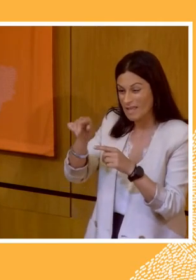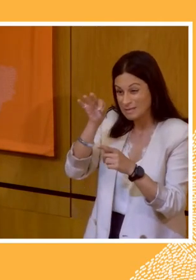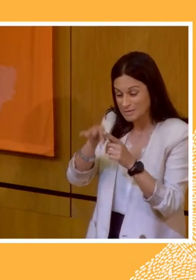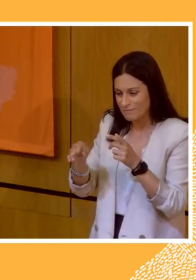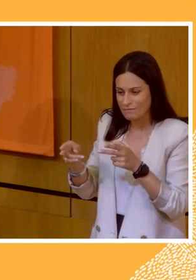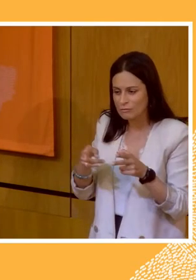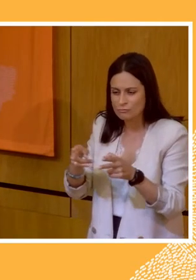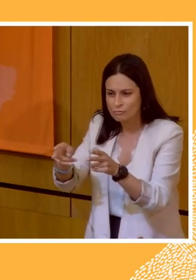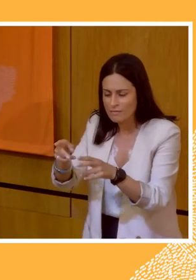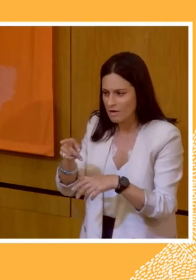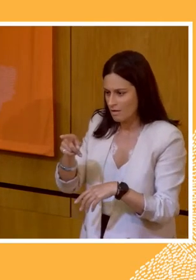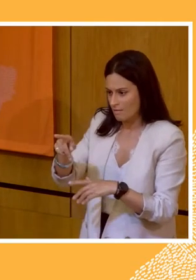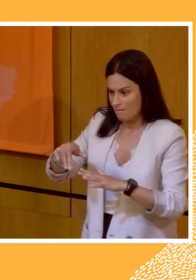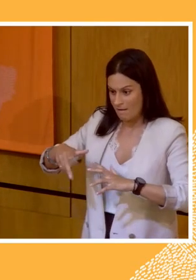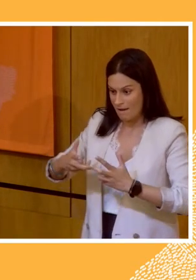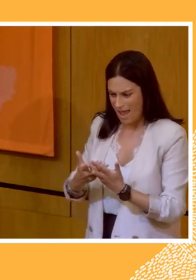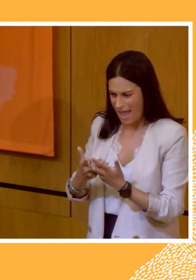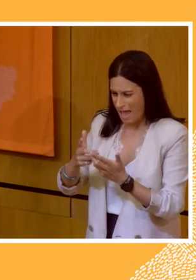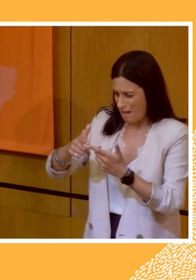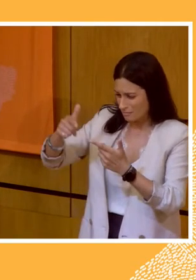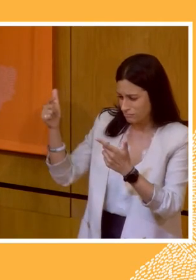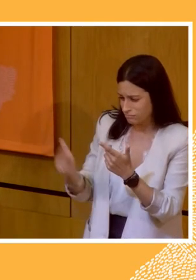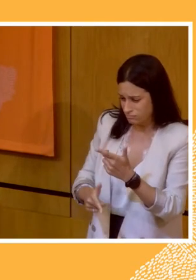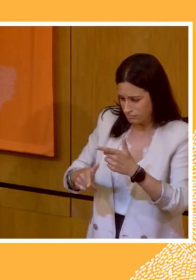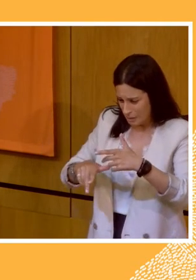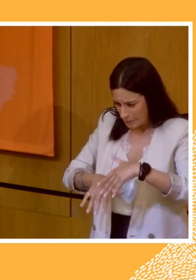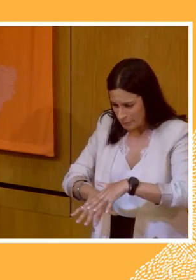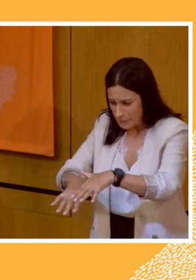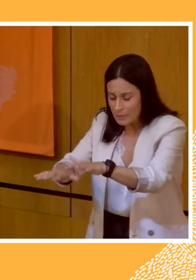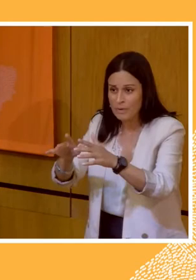river, how it is deep and how there is